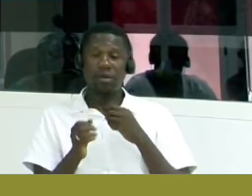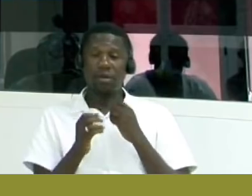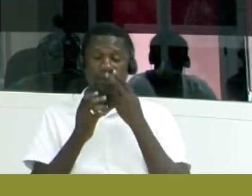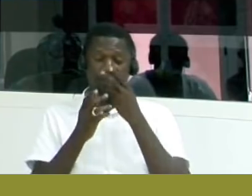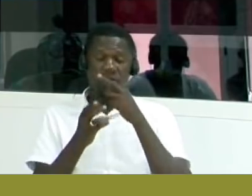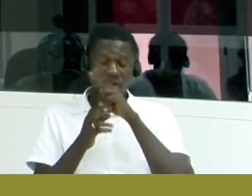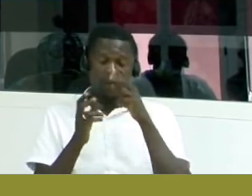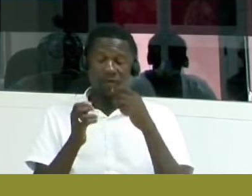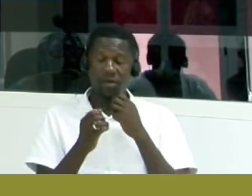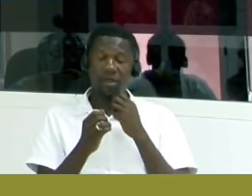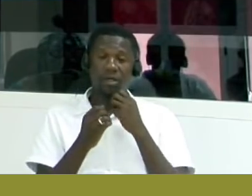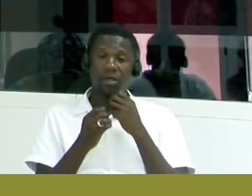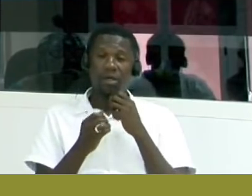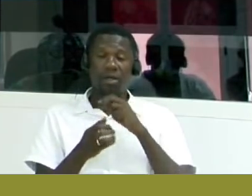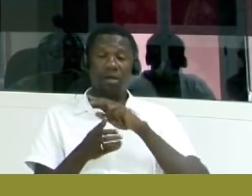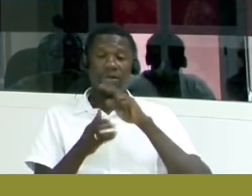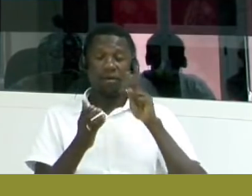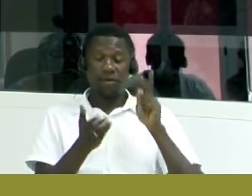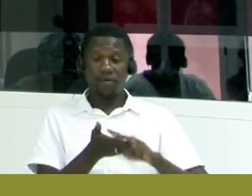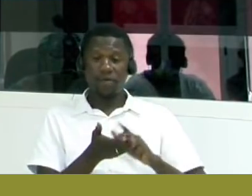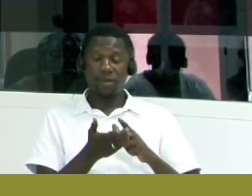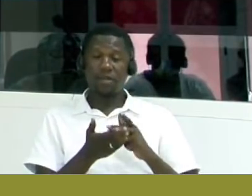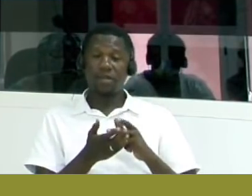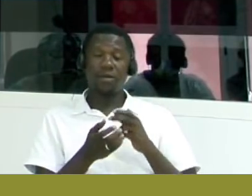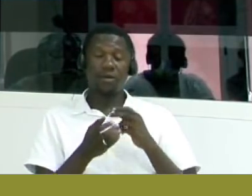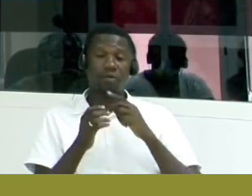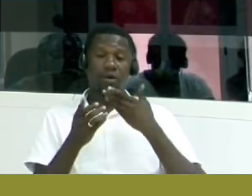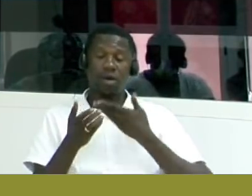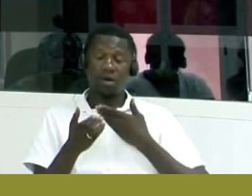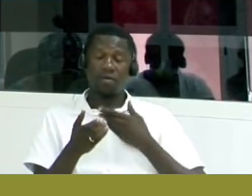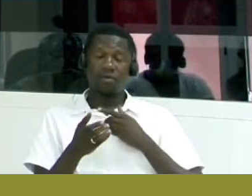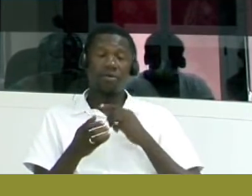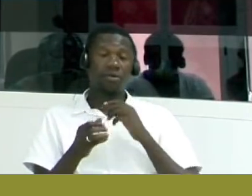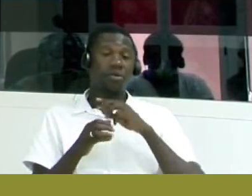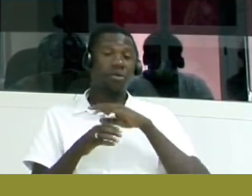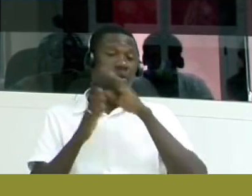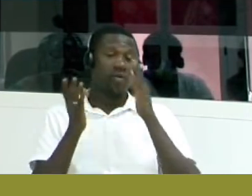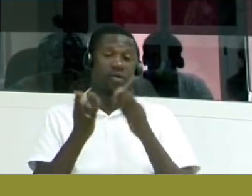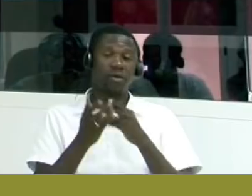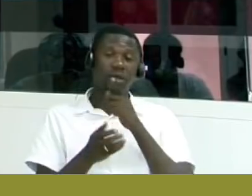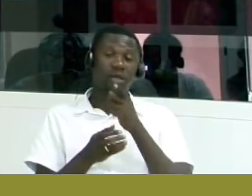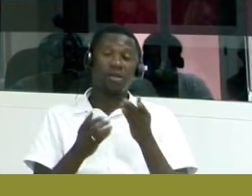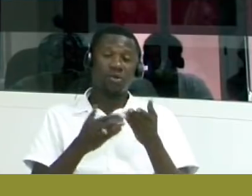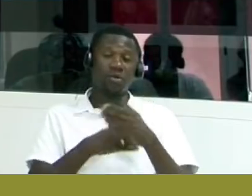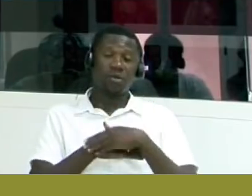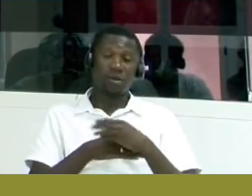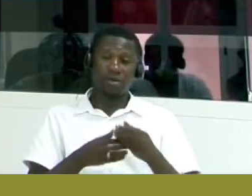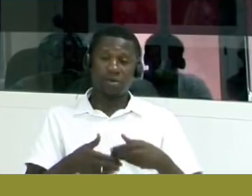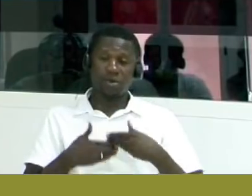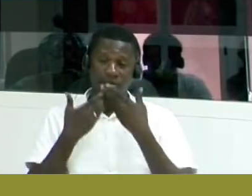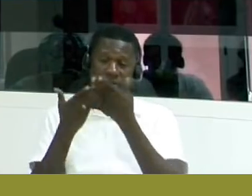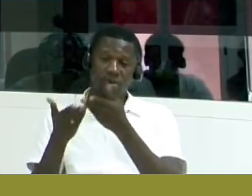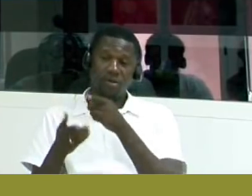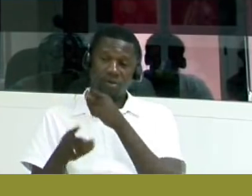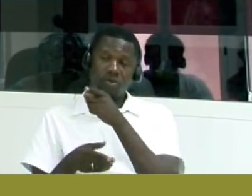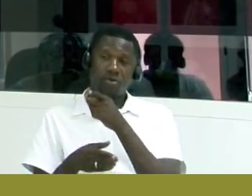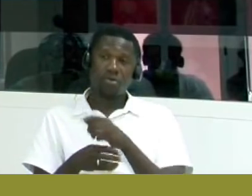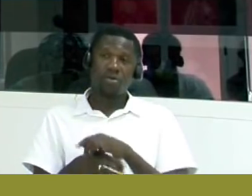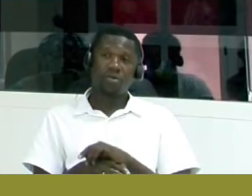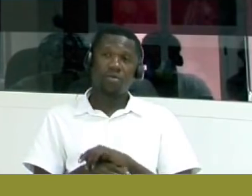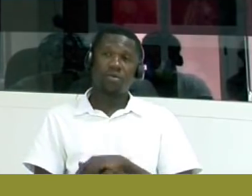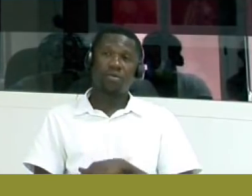have had so far, that conclusion that was conveyed to you would have